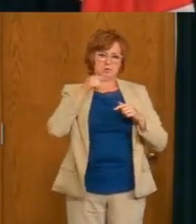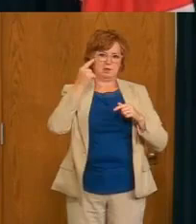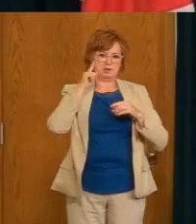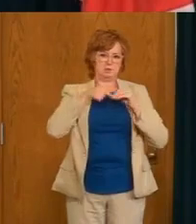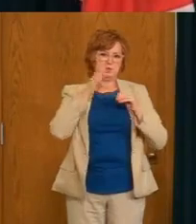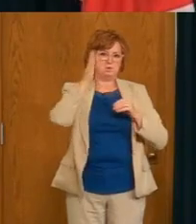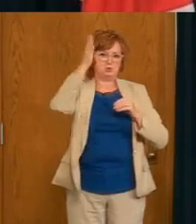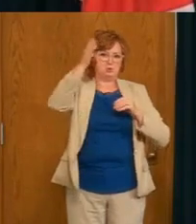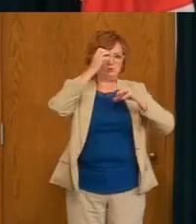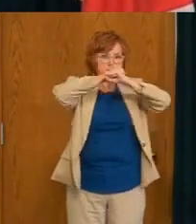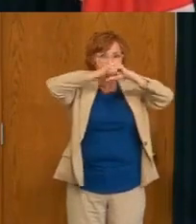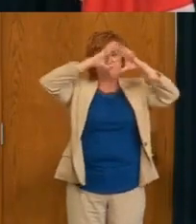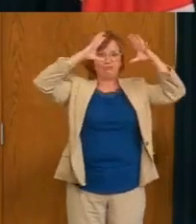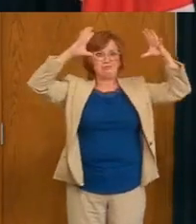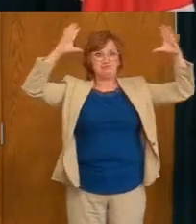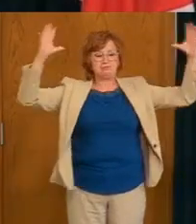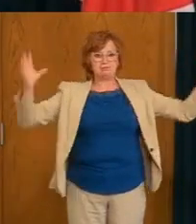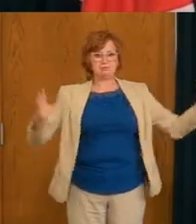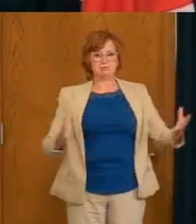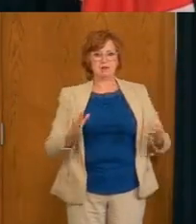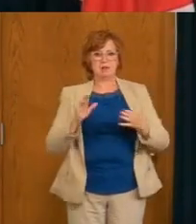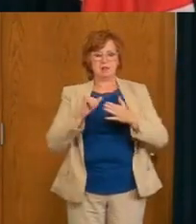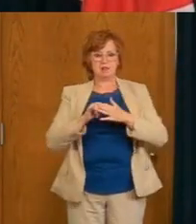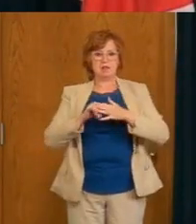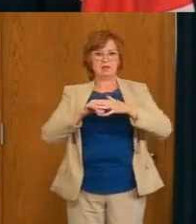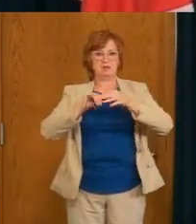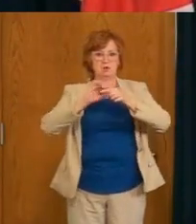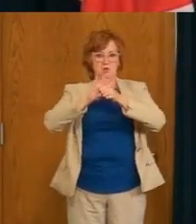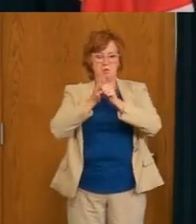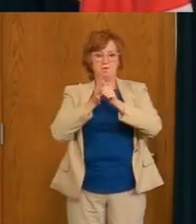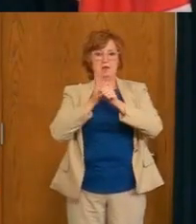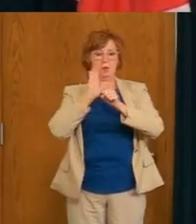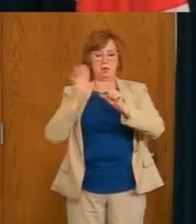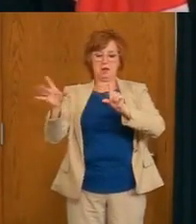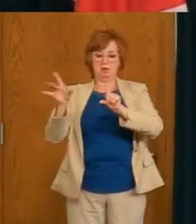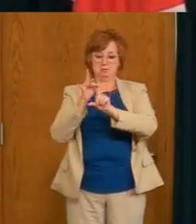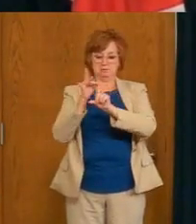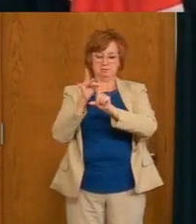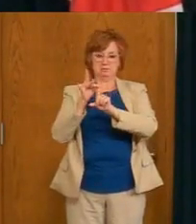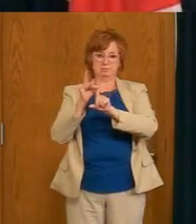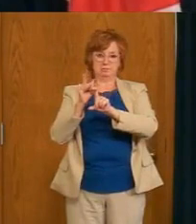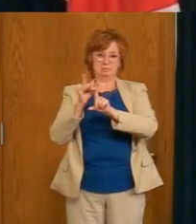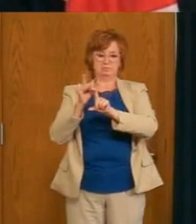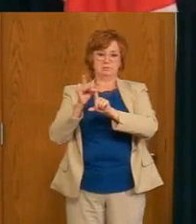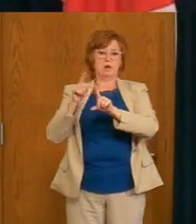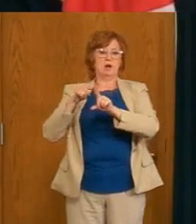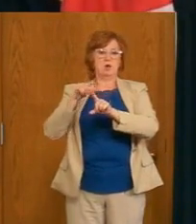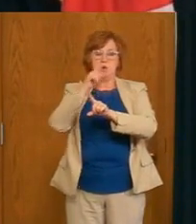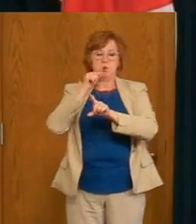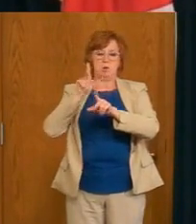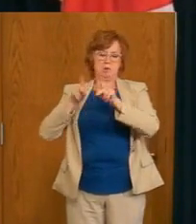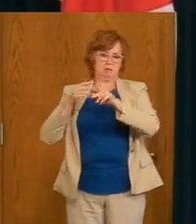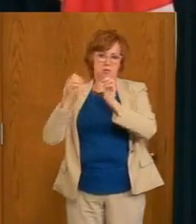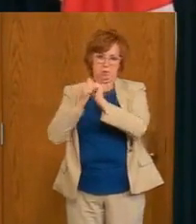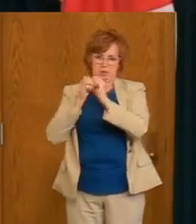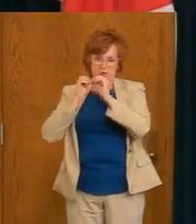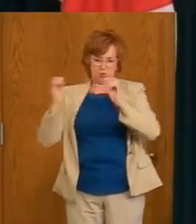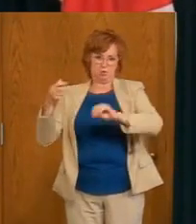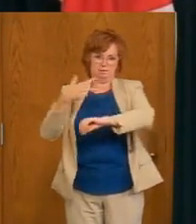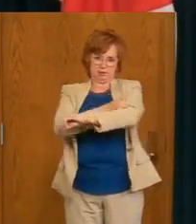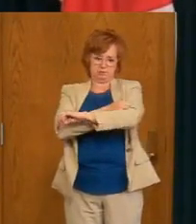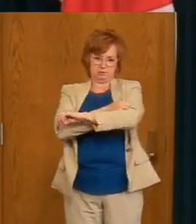will make their own choices post July the 11th, and I encourage them to make those choices and go out and